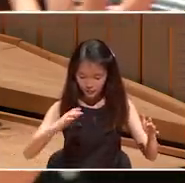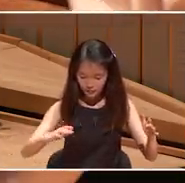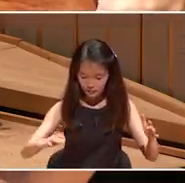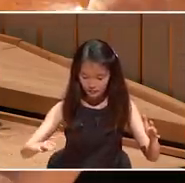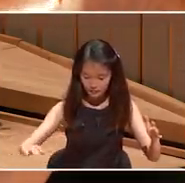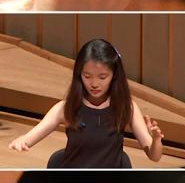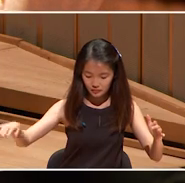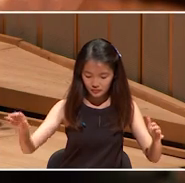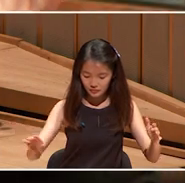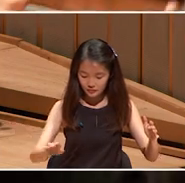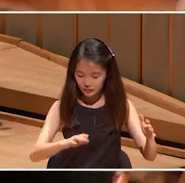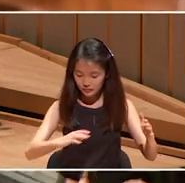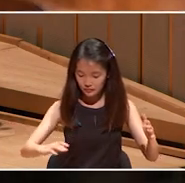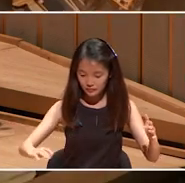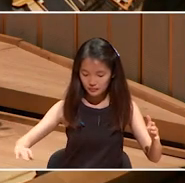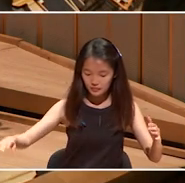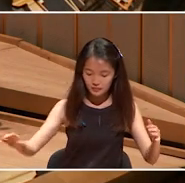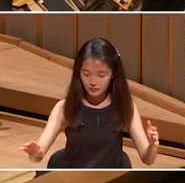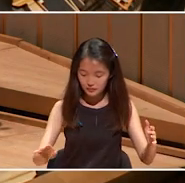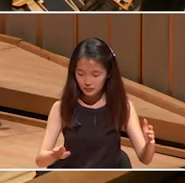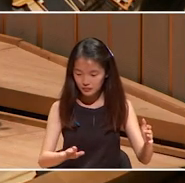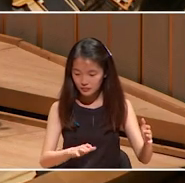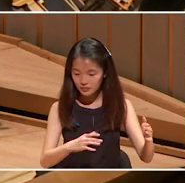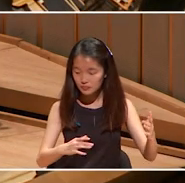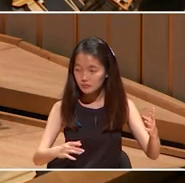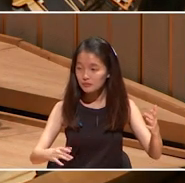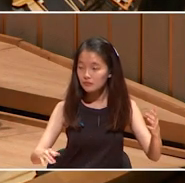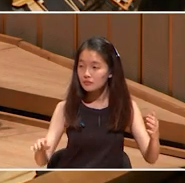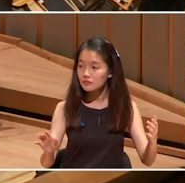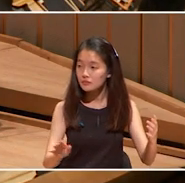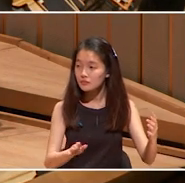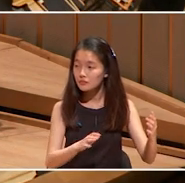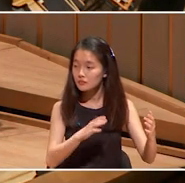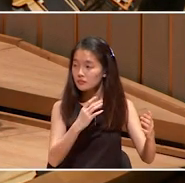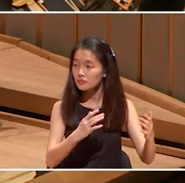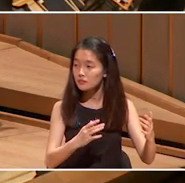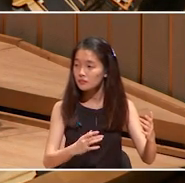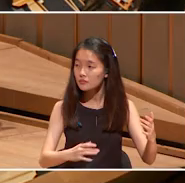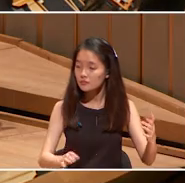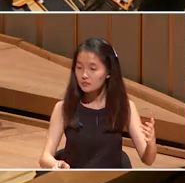Thank you.